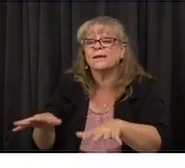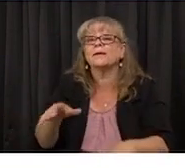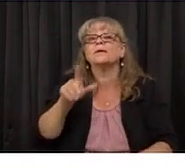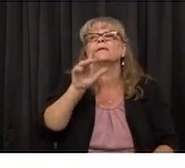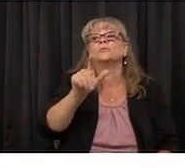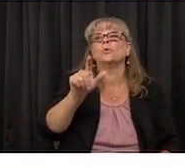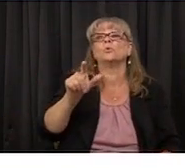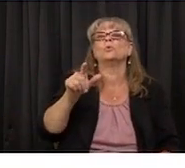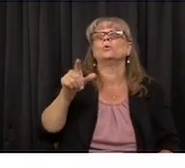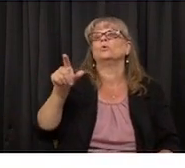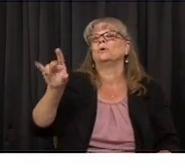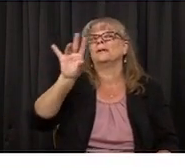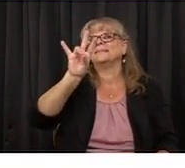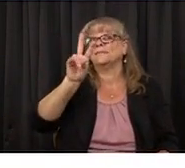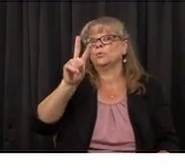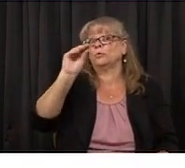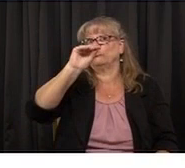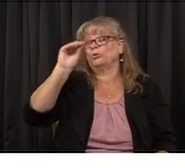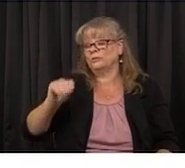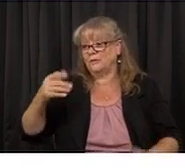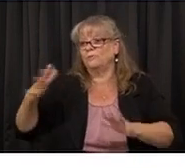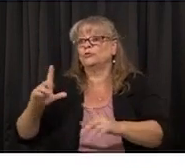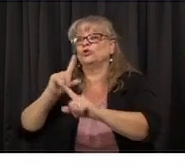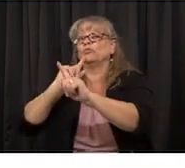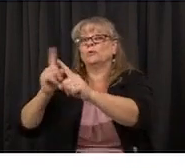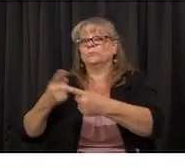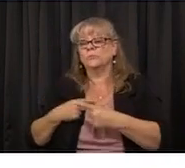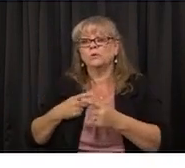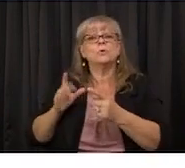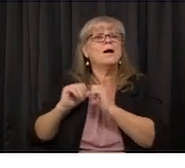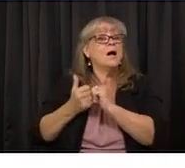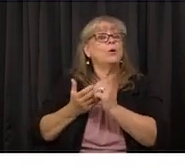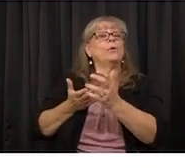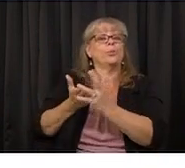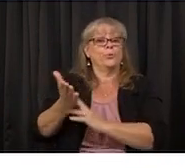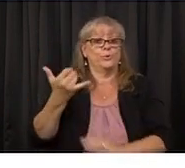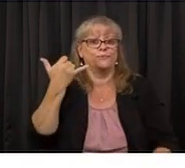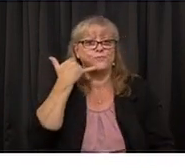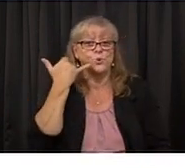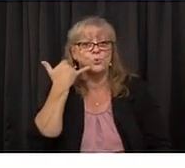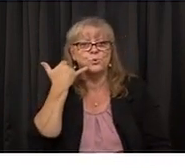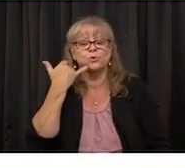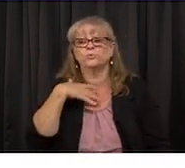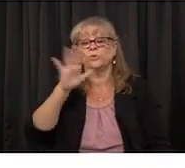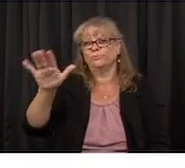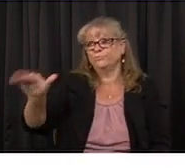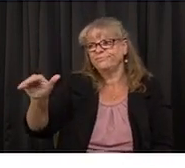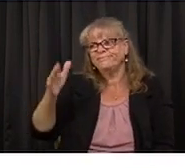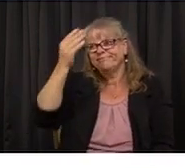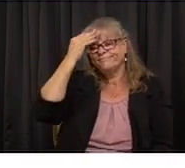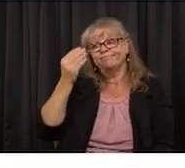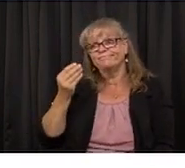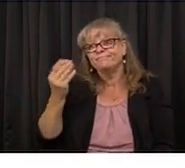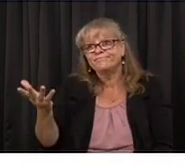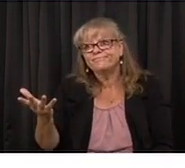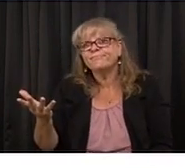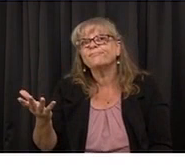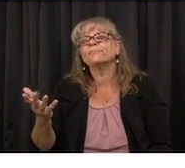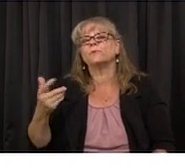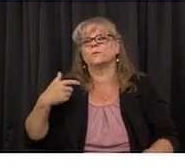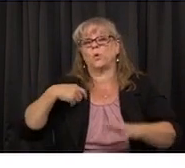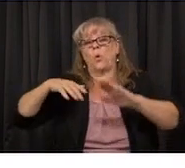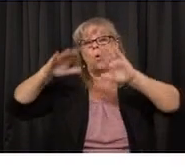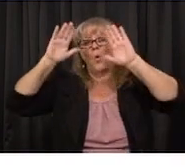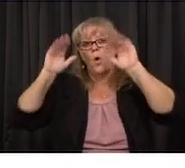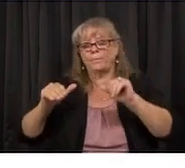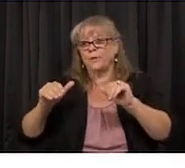contacted by a health official, please cooperate. We're trying to protect you from potential COVID contamination and your loved ones, and we are proud